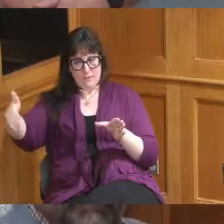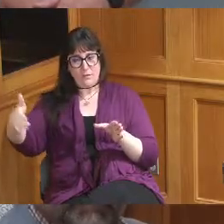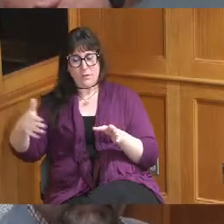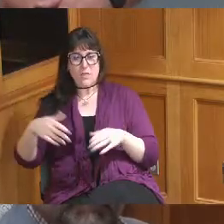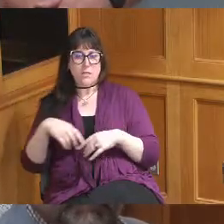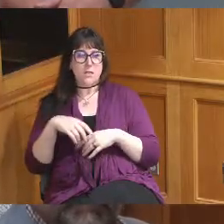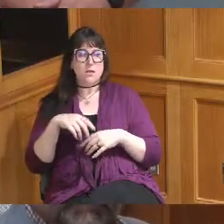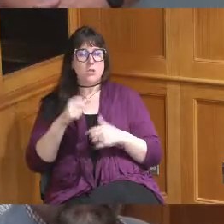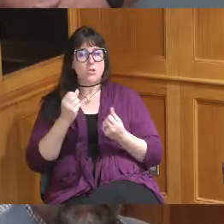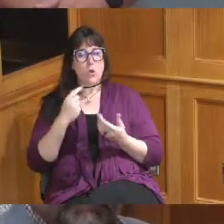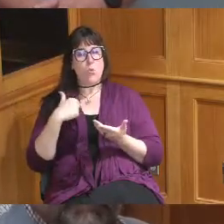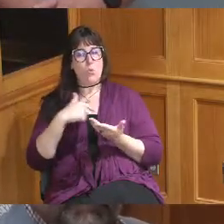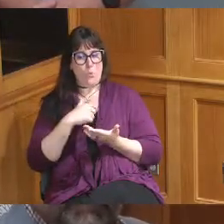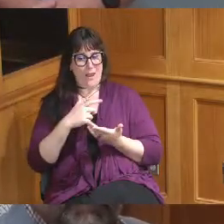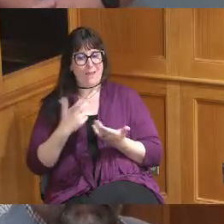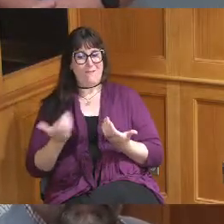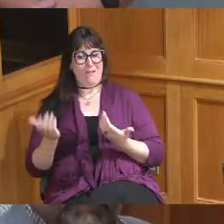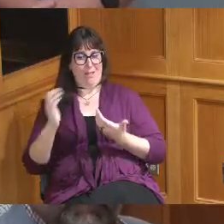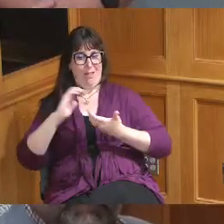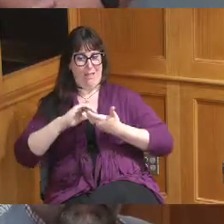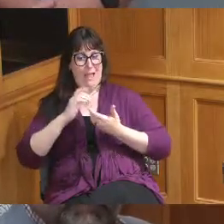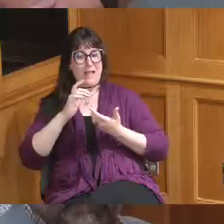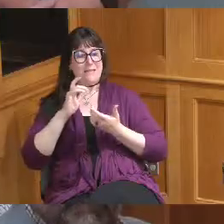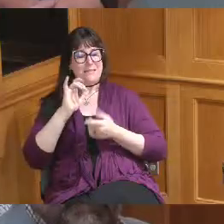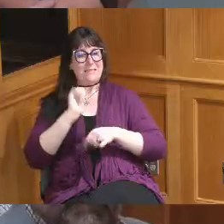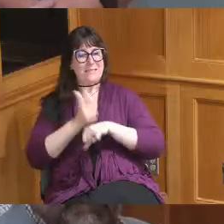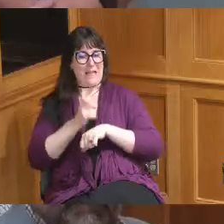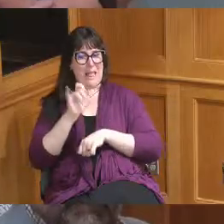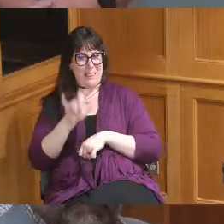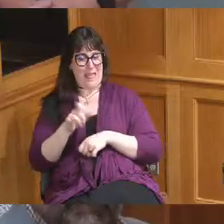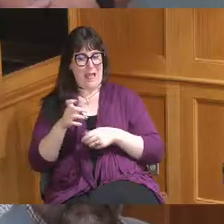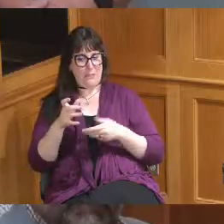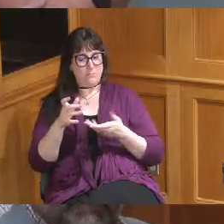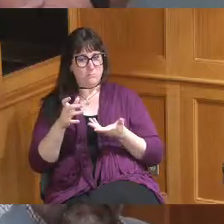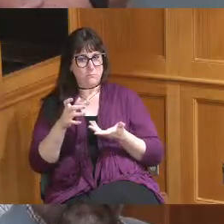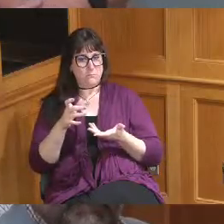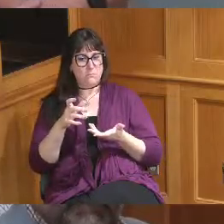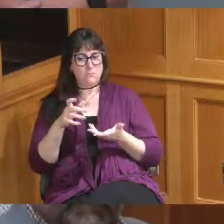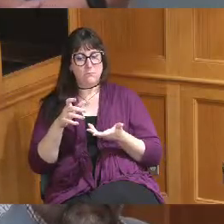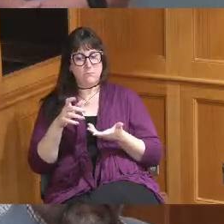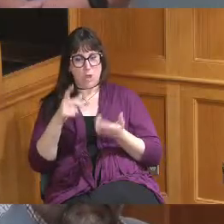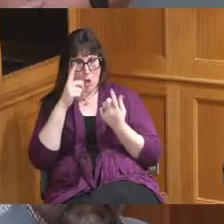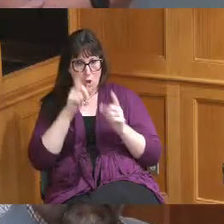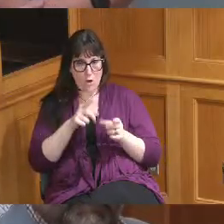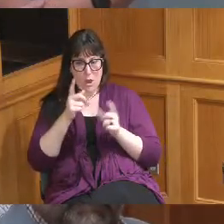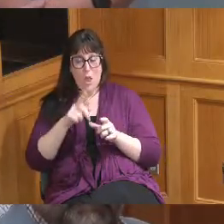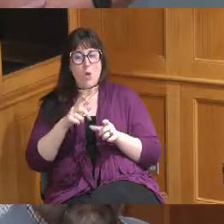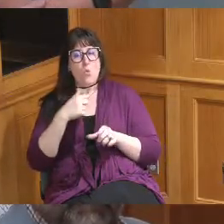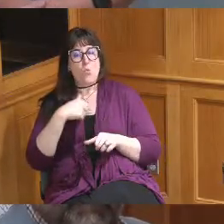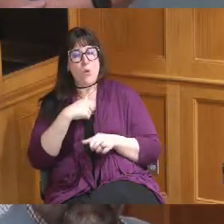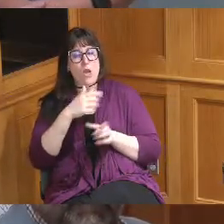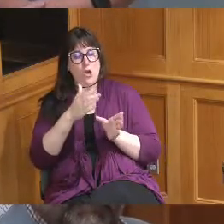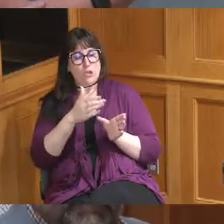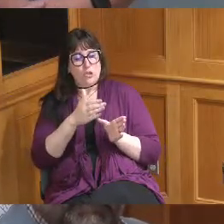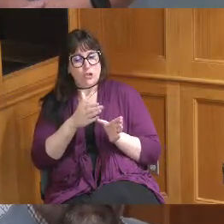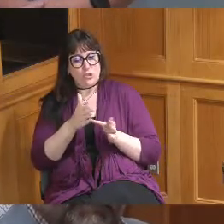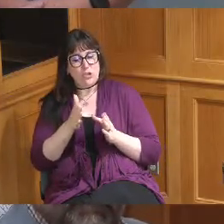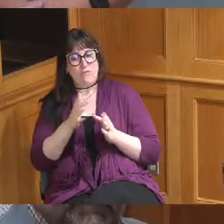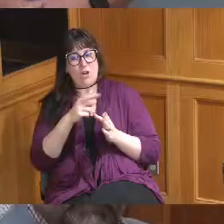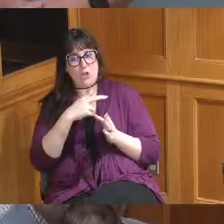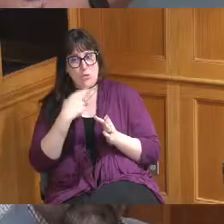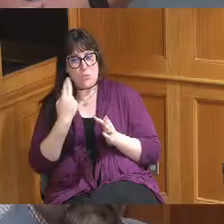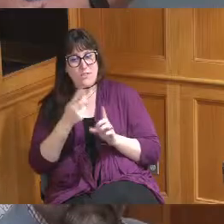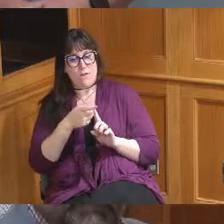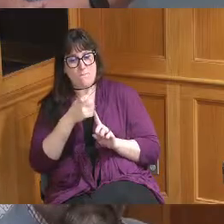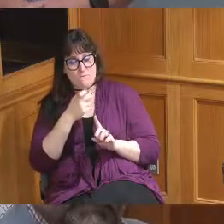at least the framework for a business arrangement, that is shifted risk away from the county.